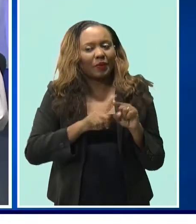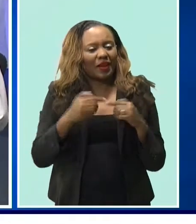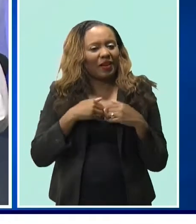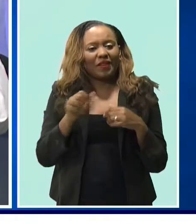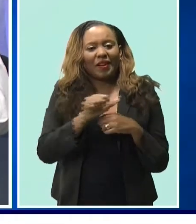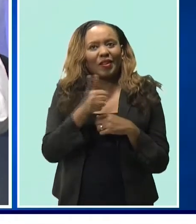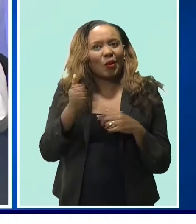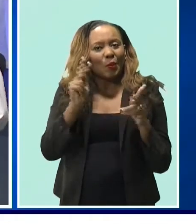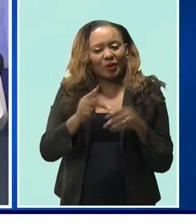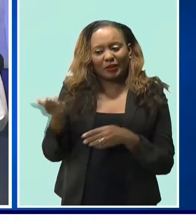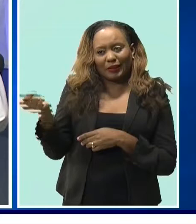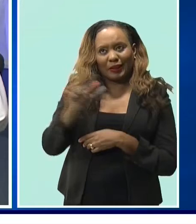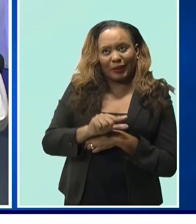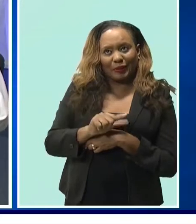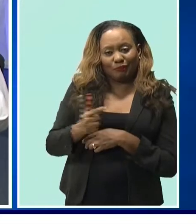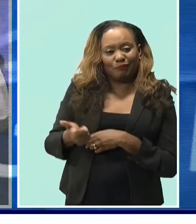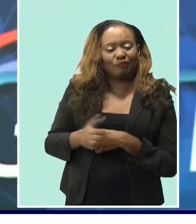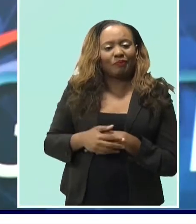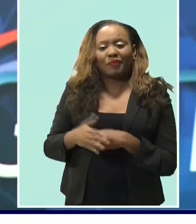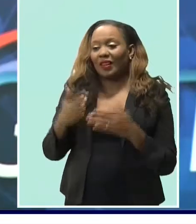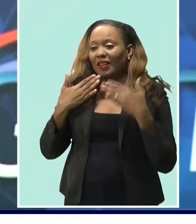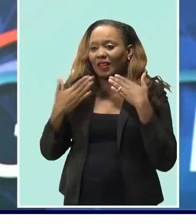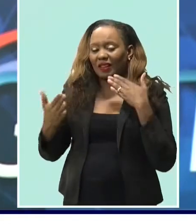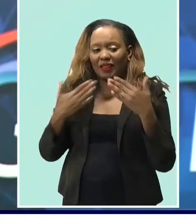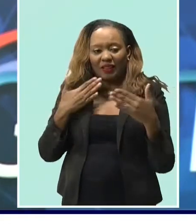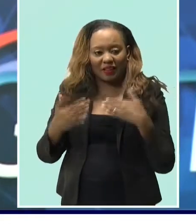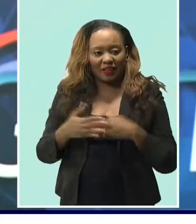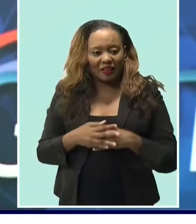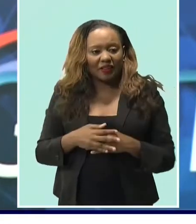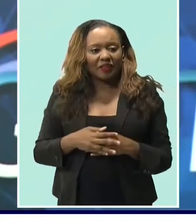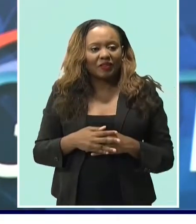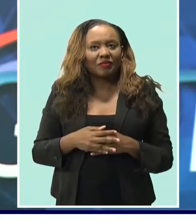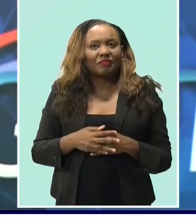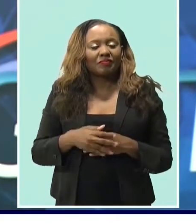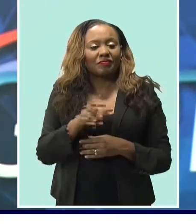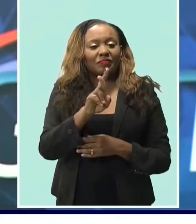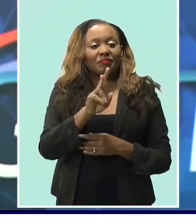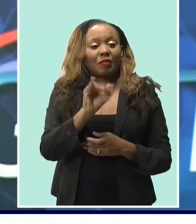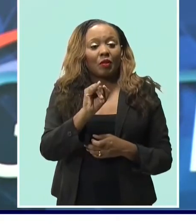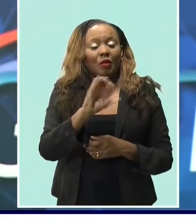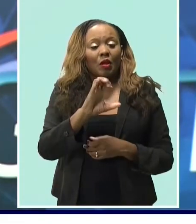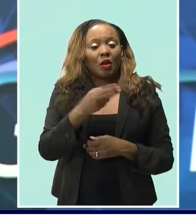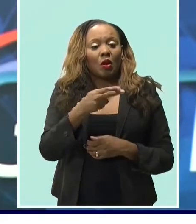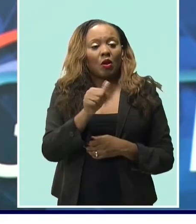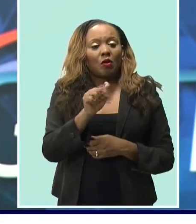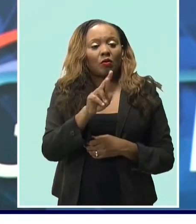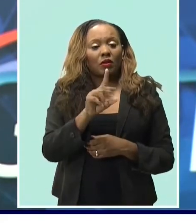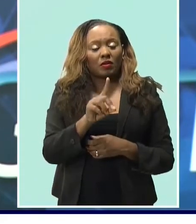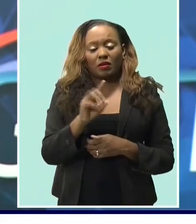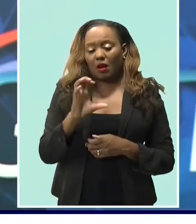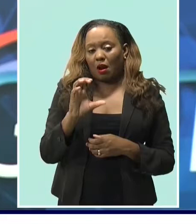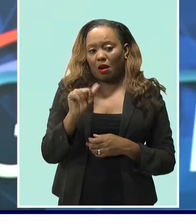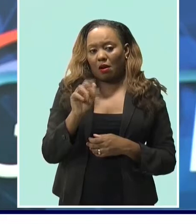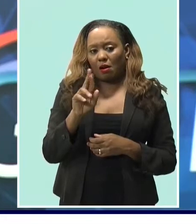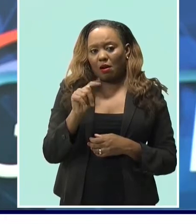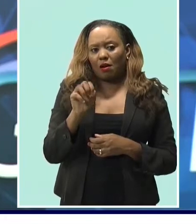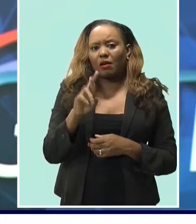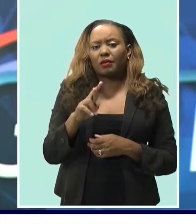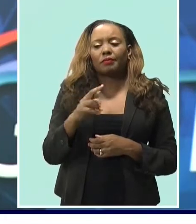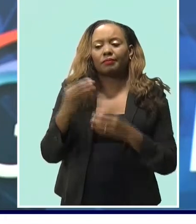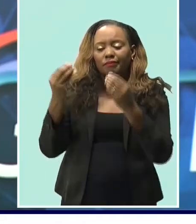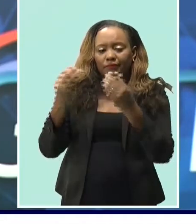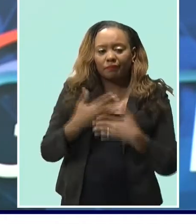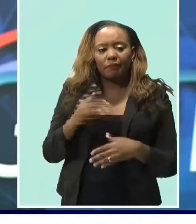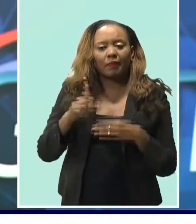My pleasure. Thank you very much. COVID-19 Czar Richard Carter here to talk to us about the latest as